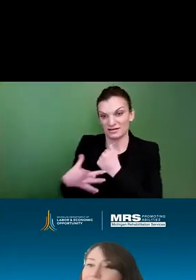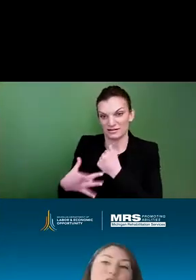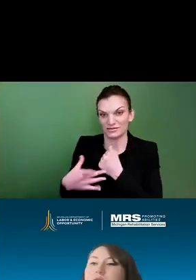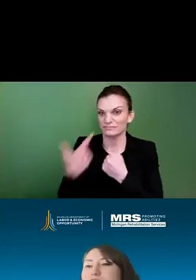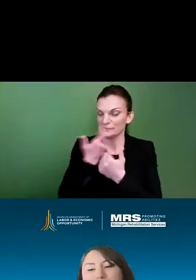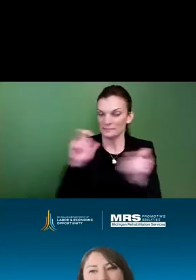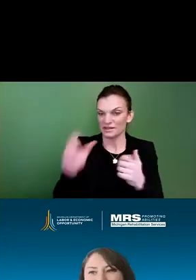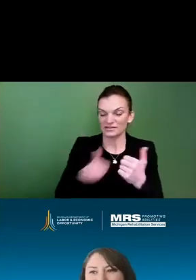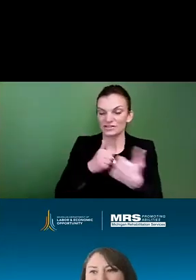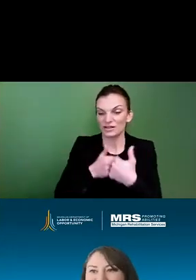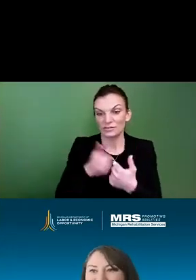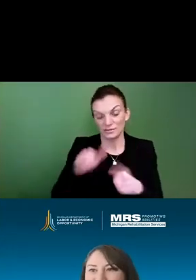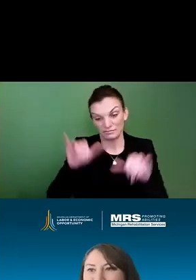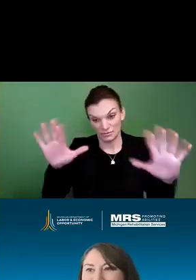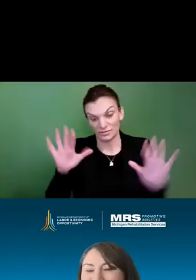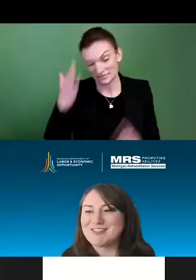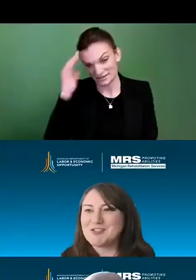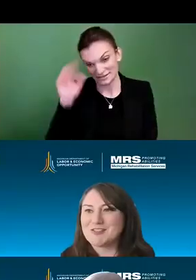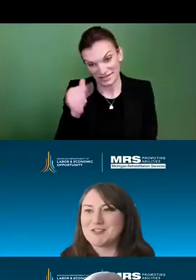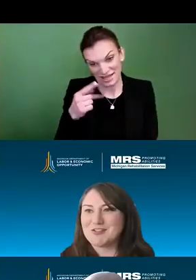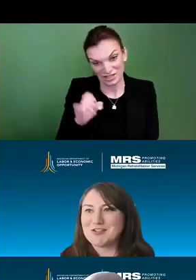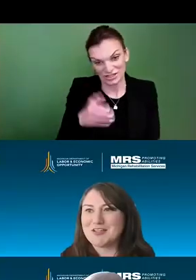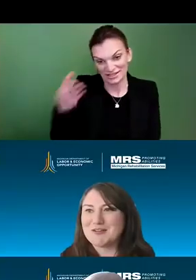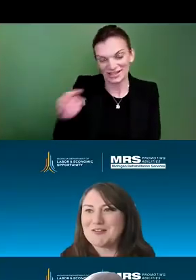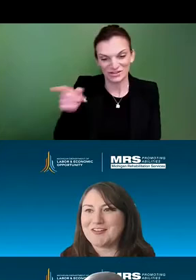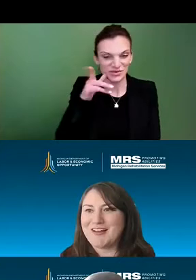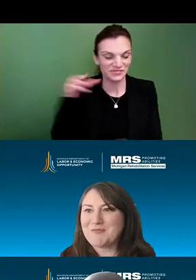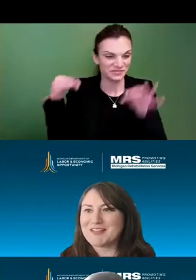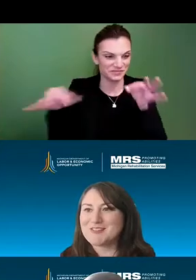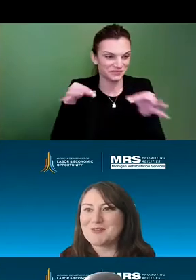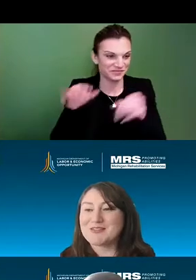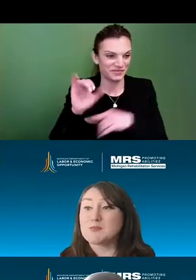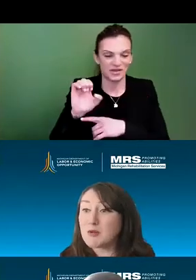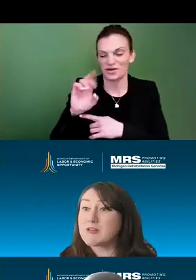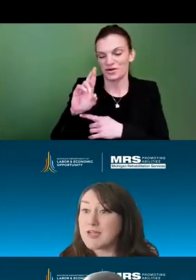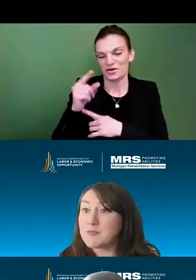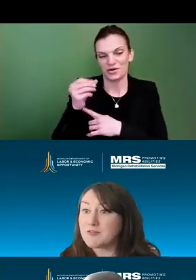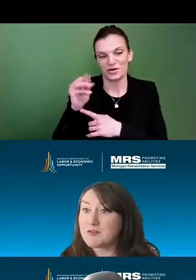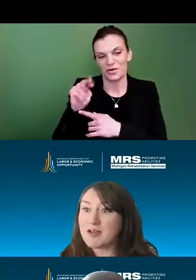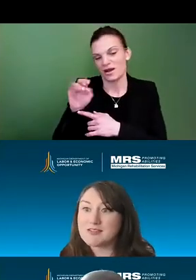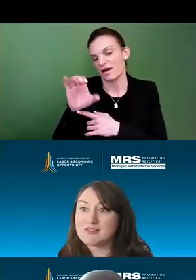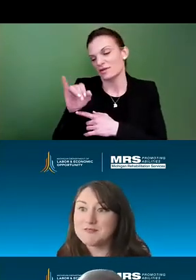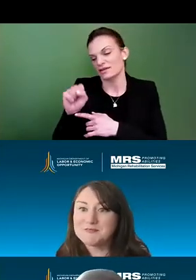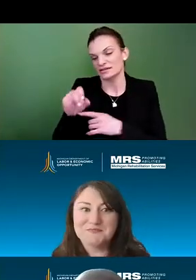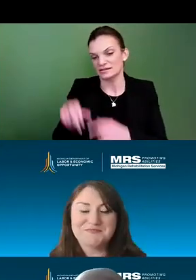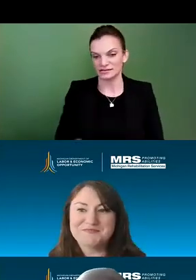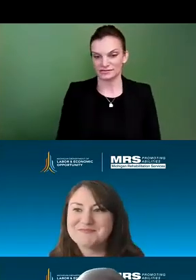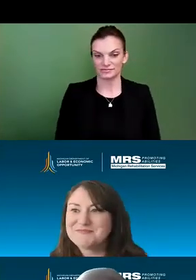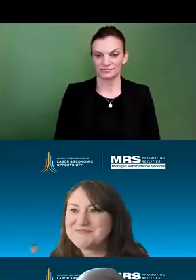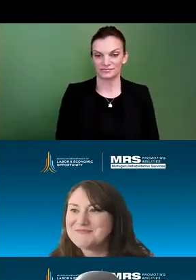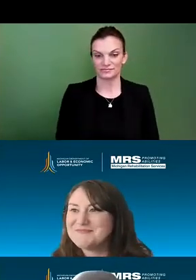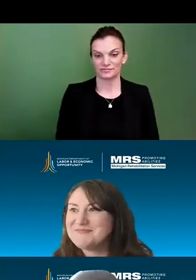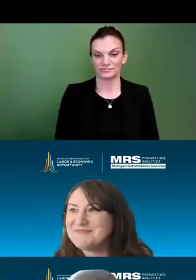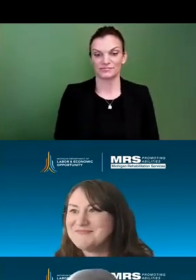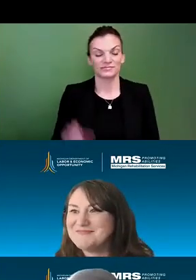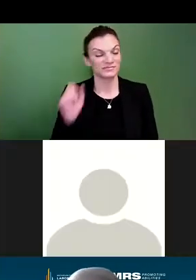challenges, which is great because Angie's up next and she's going to start talking about ergonomics. So this is perfect timing for you guys.